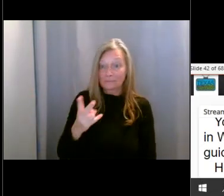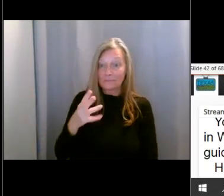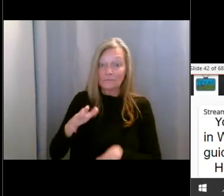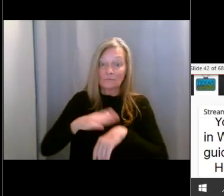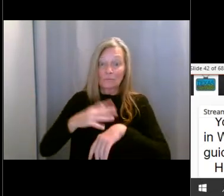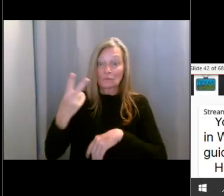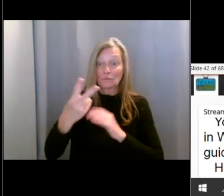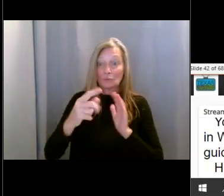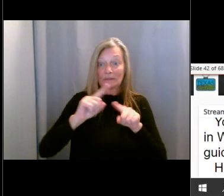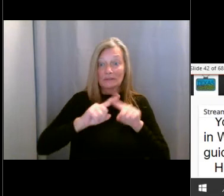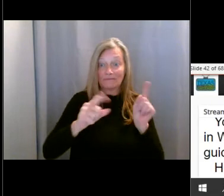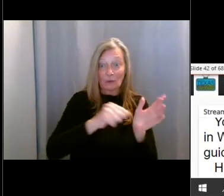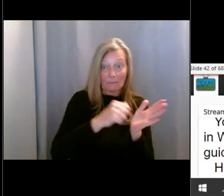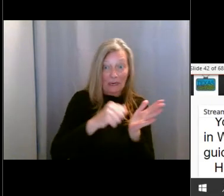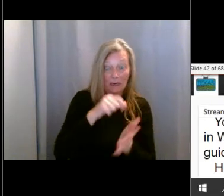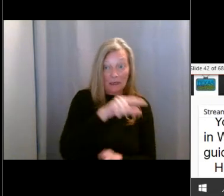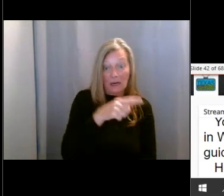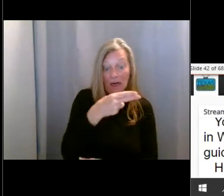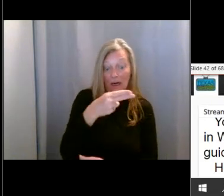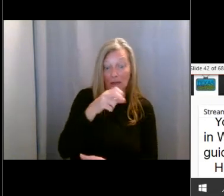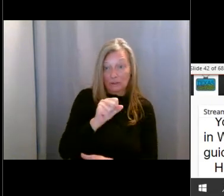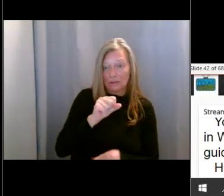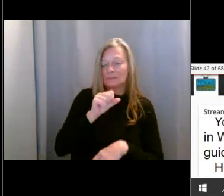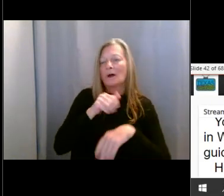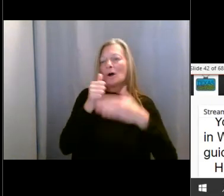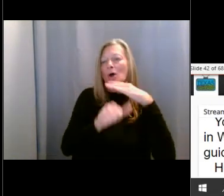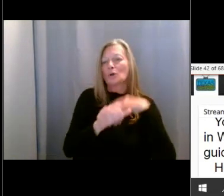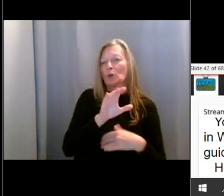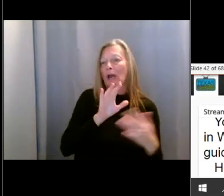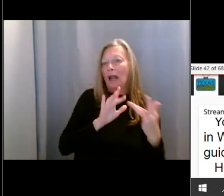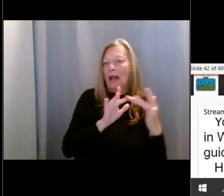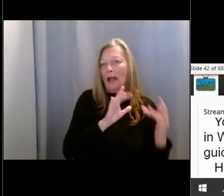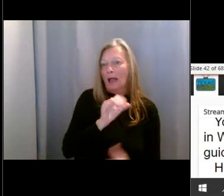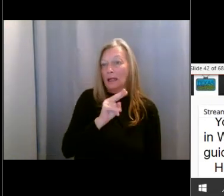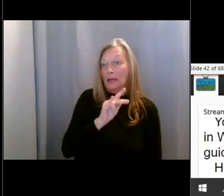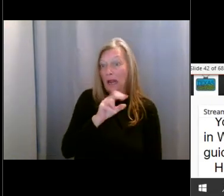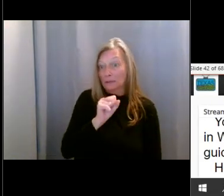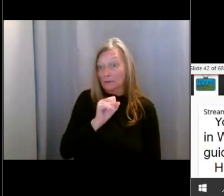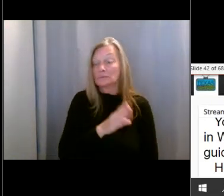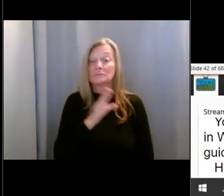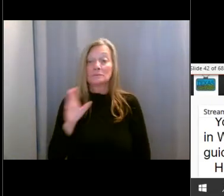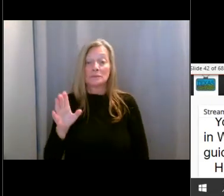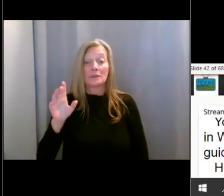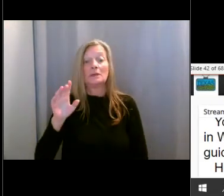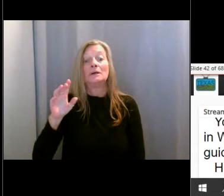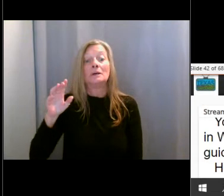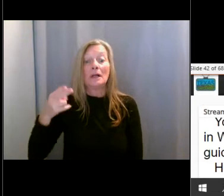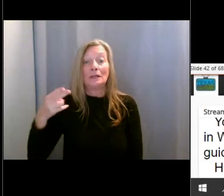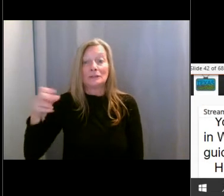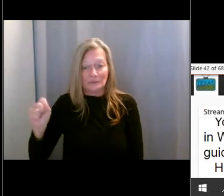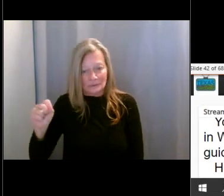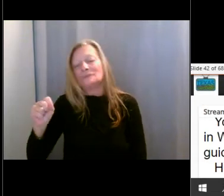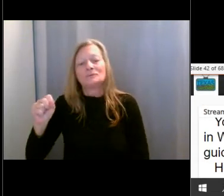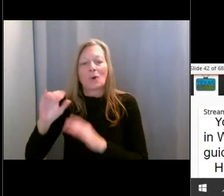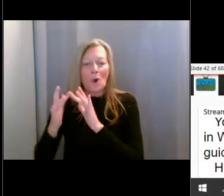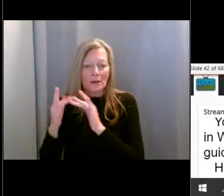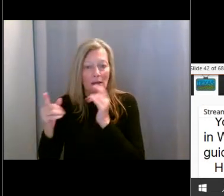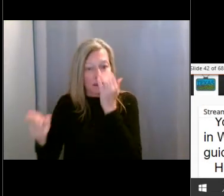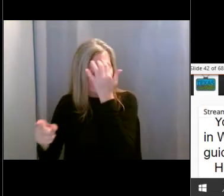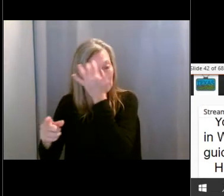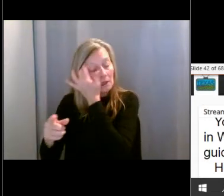with HHS and on the intranet on DSHS Online for our DSHS templates. There are